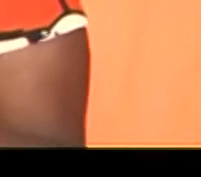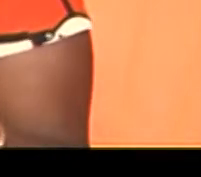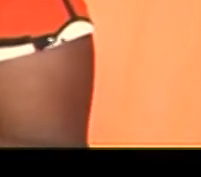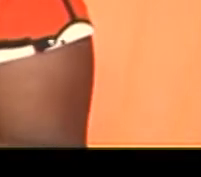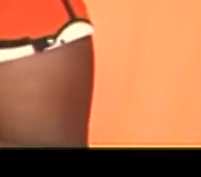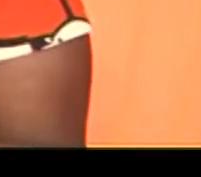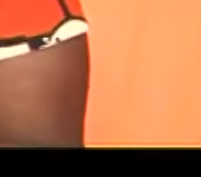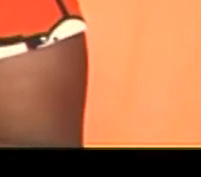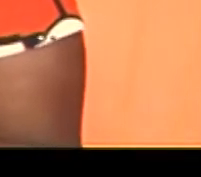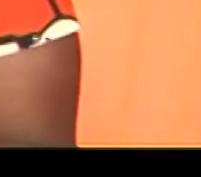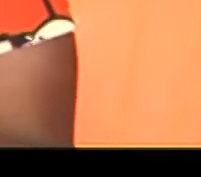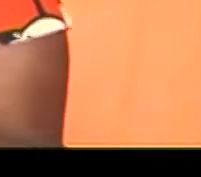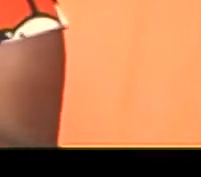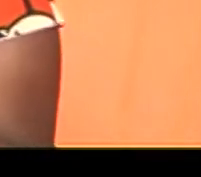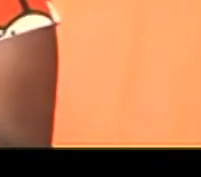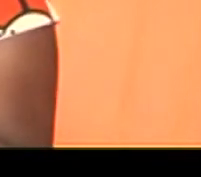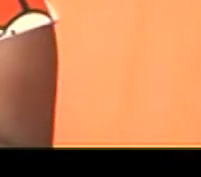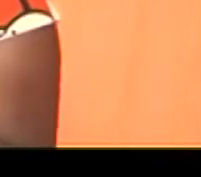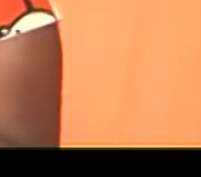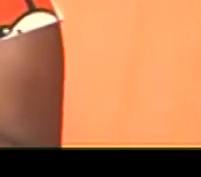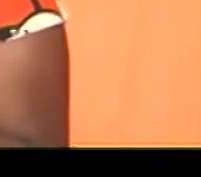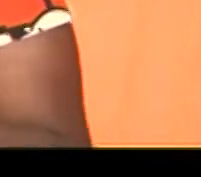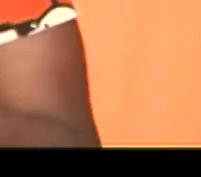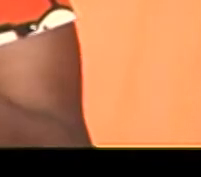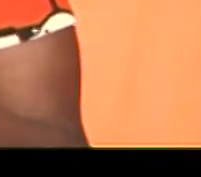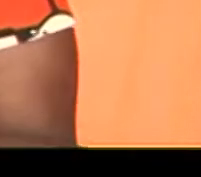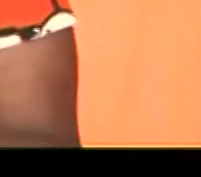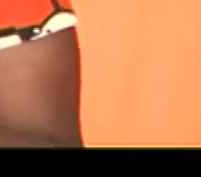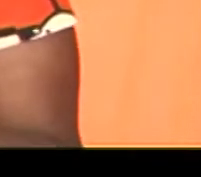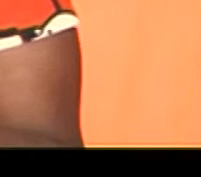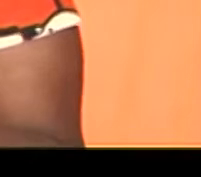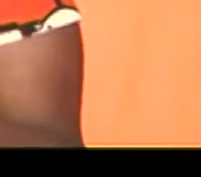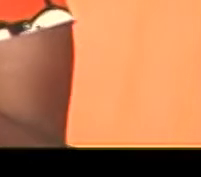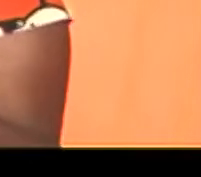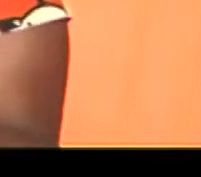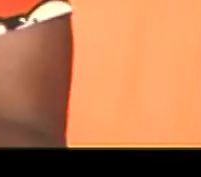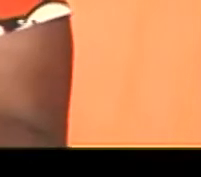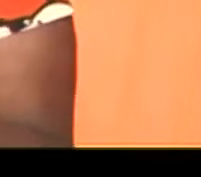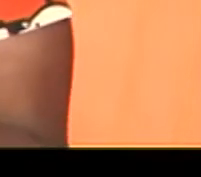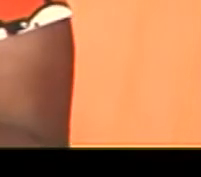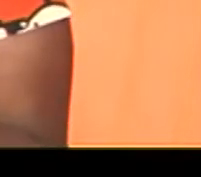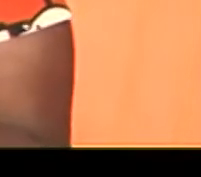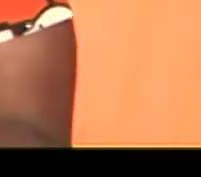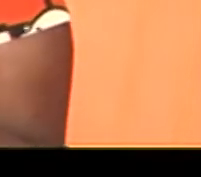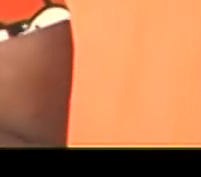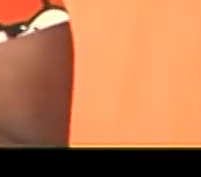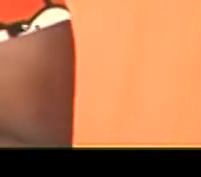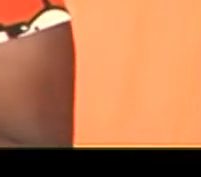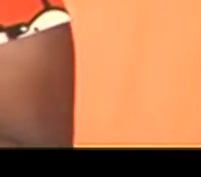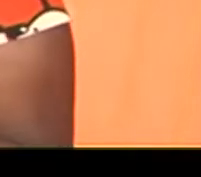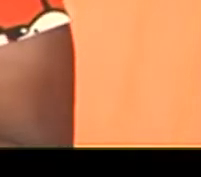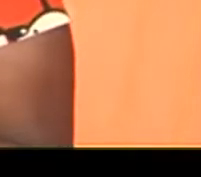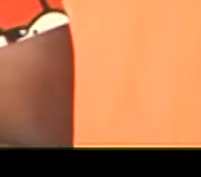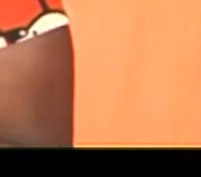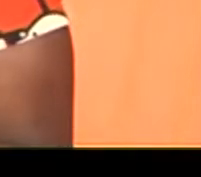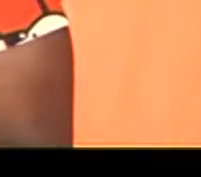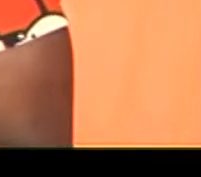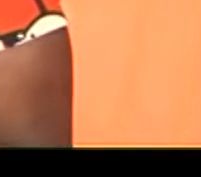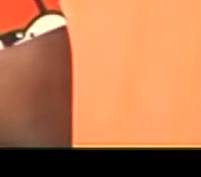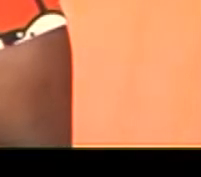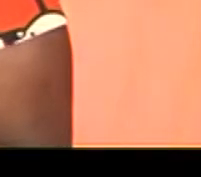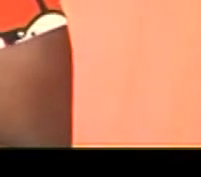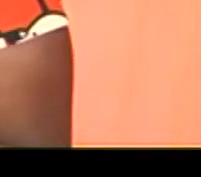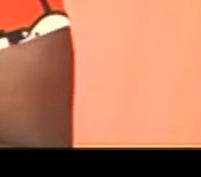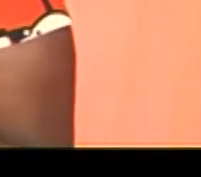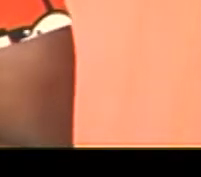not even know what was going on. But when he brought food to his brothers, he found the armies of Israel in a place where they were so